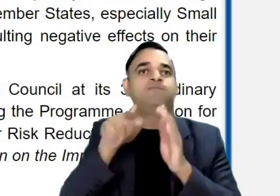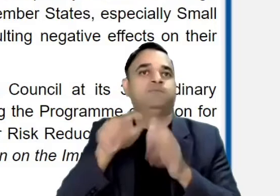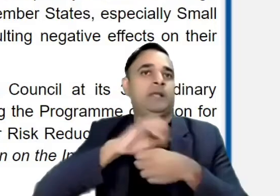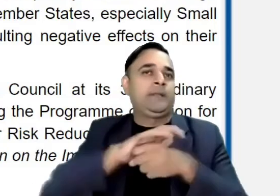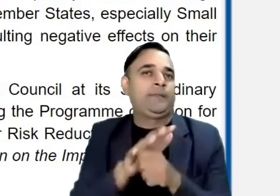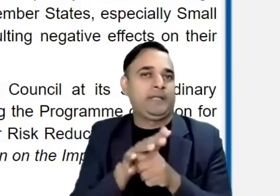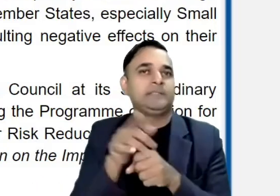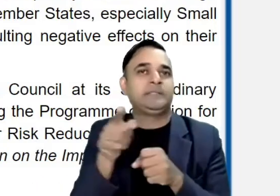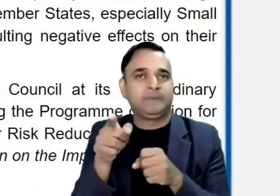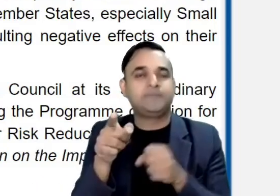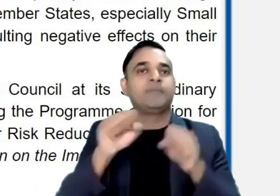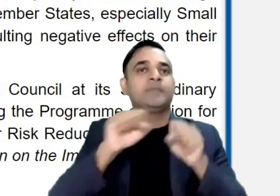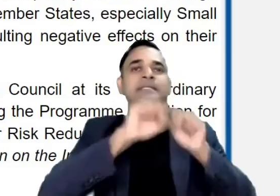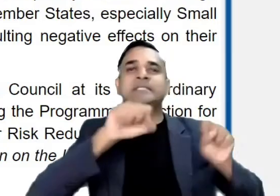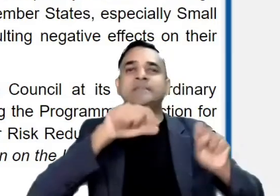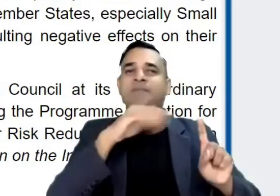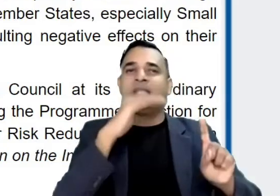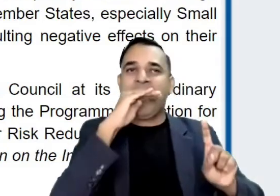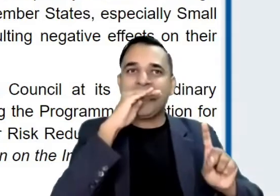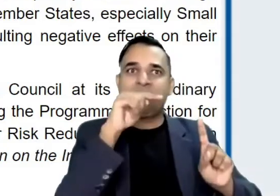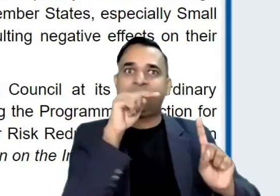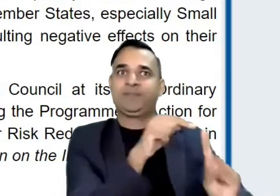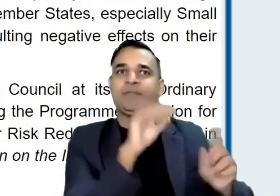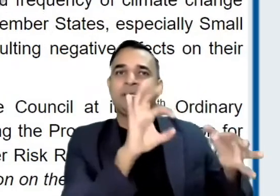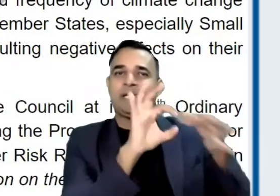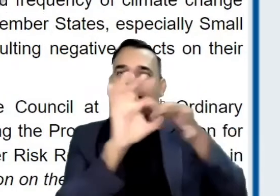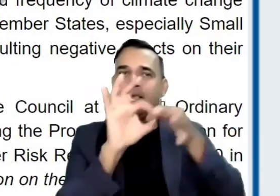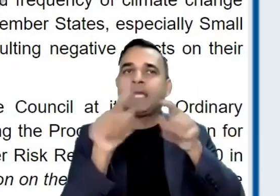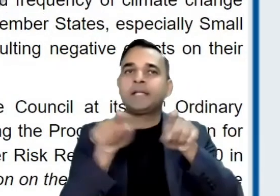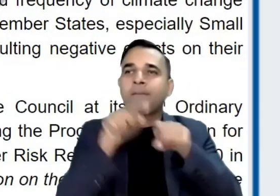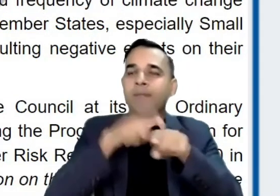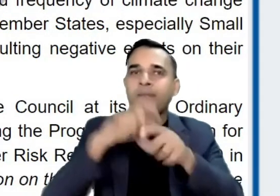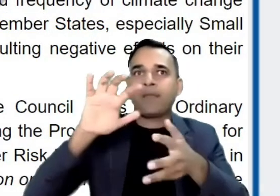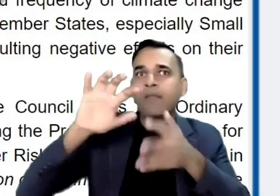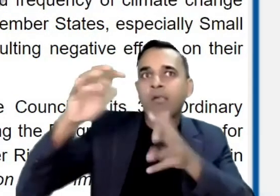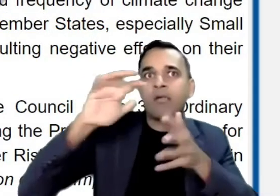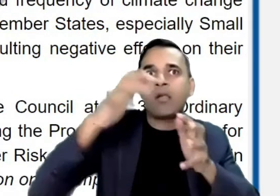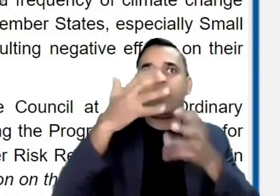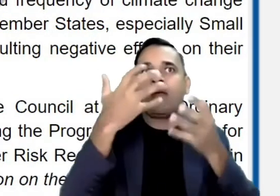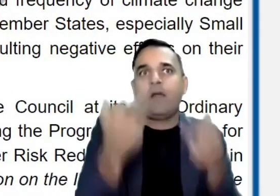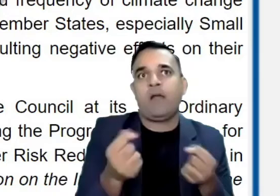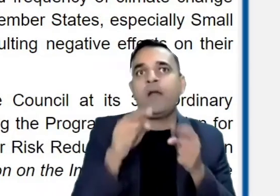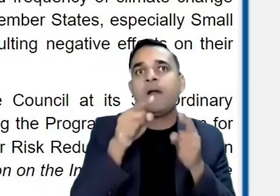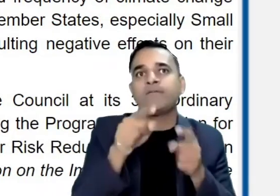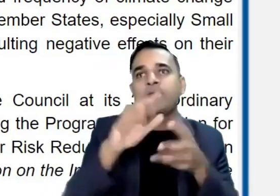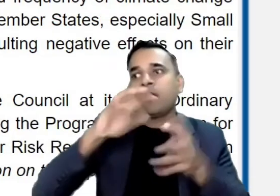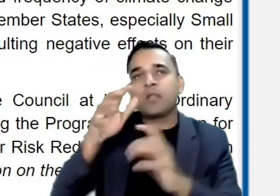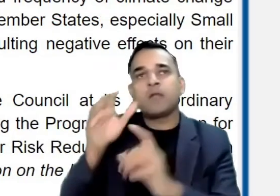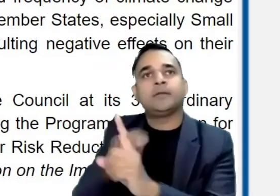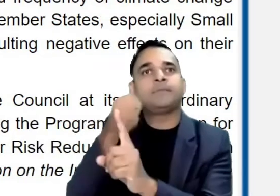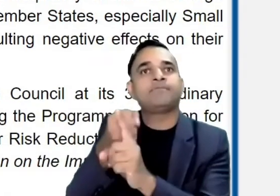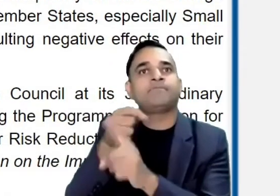and displacement, exacerbated by COVID-19, climate change, environmental degradation, and planned and